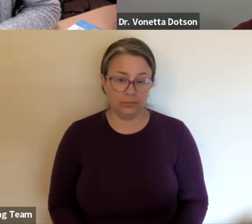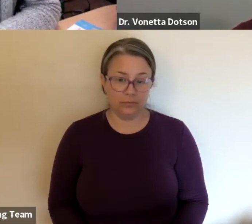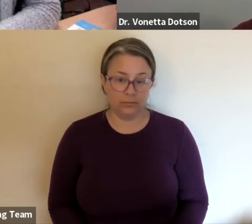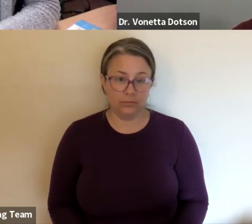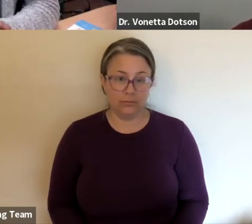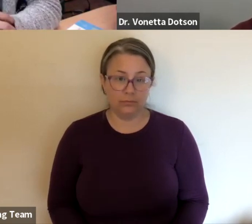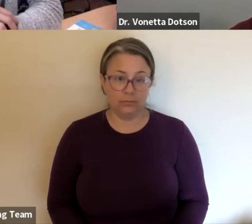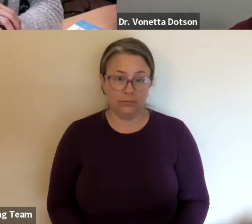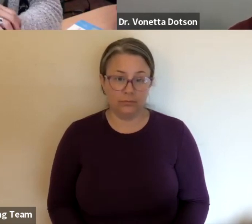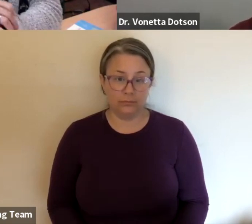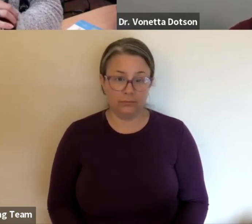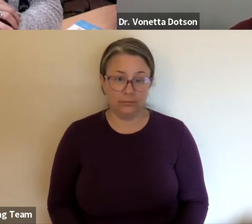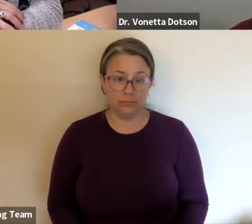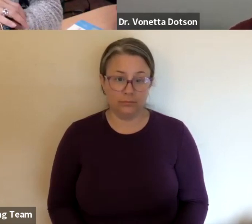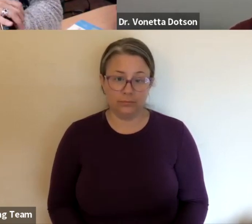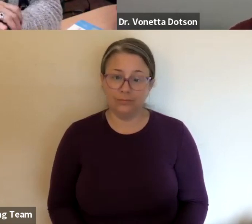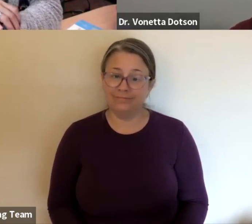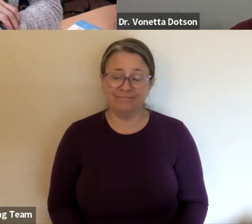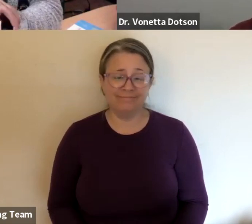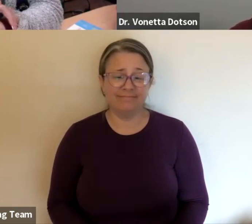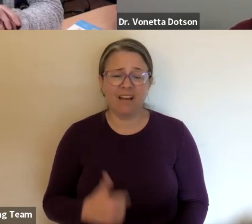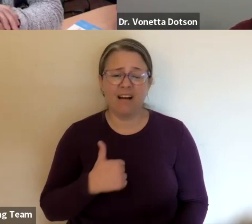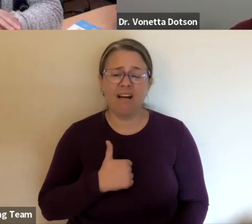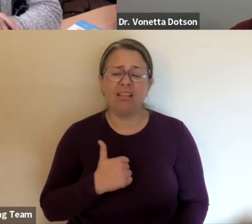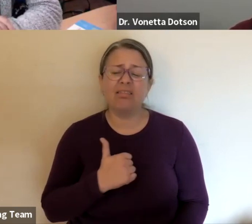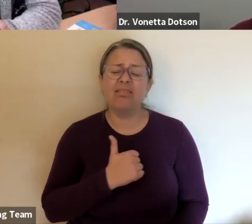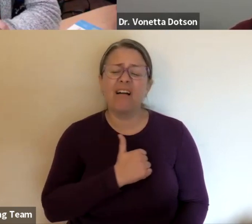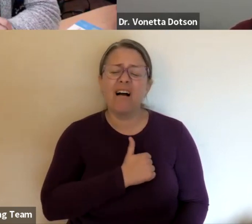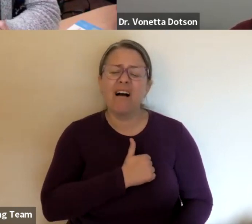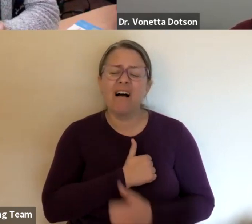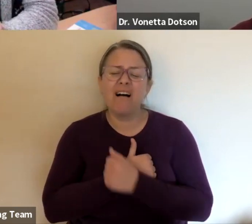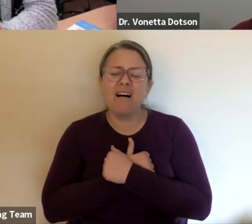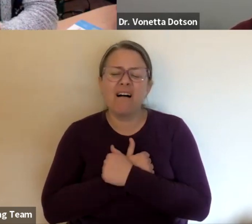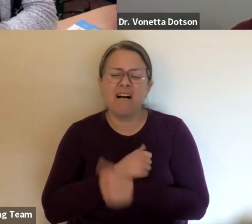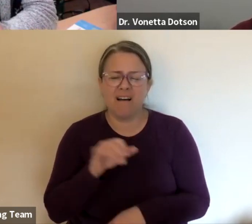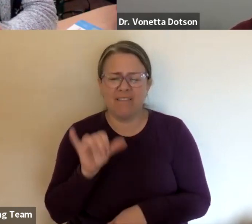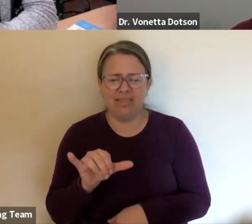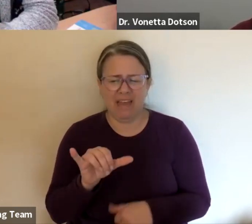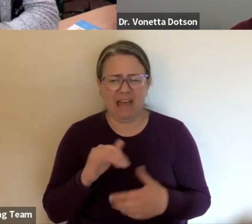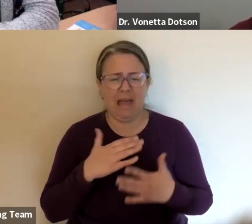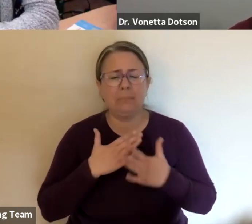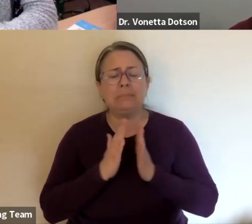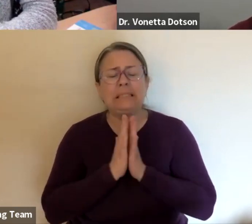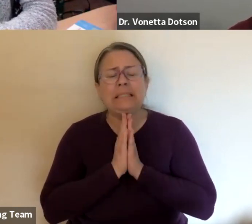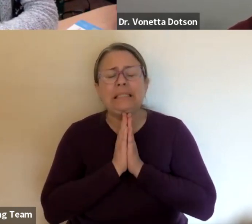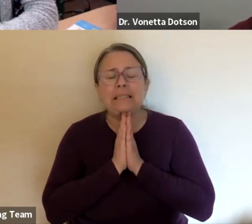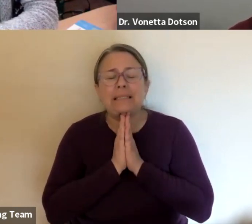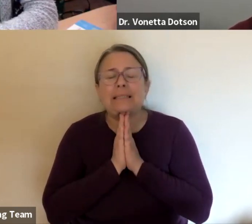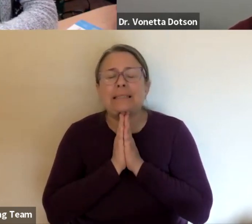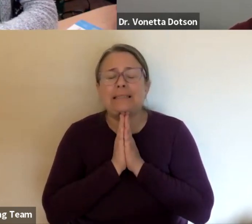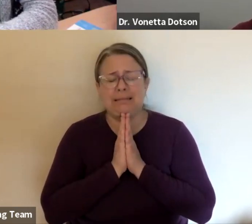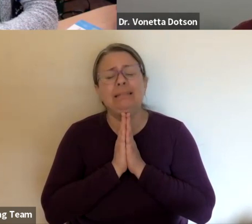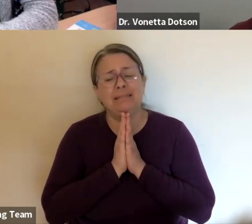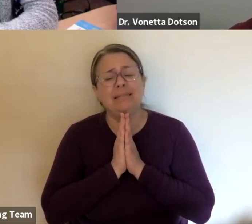I love that. What you said at the end, please, let's do that. It's so true. I 100% agree